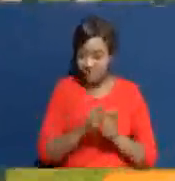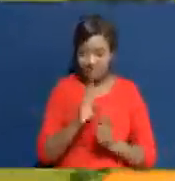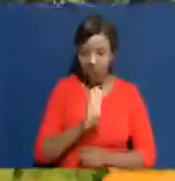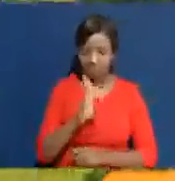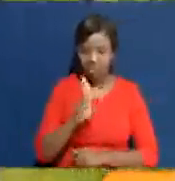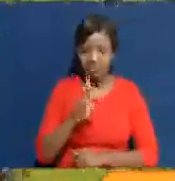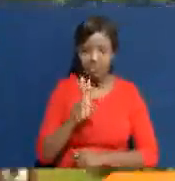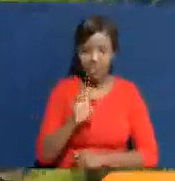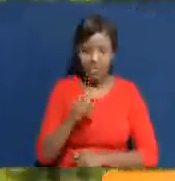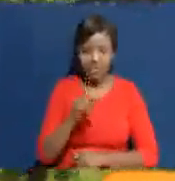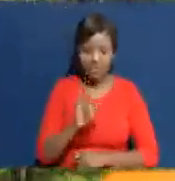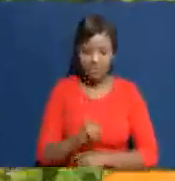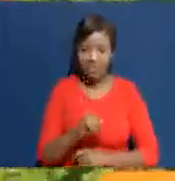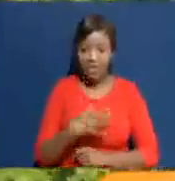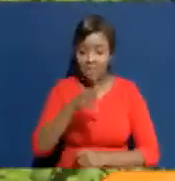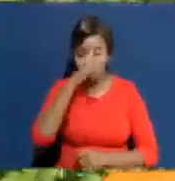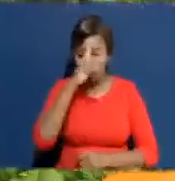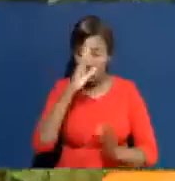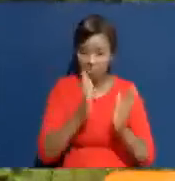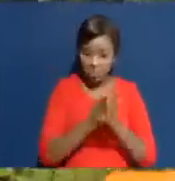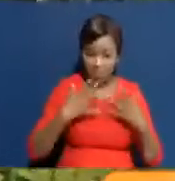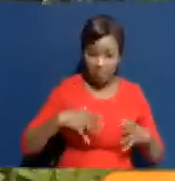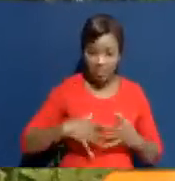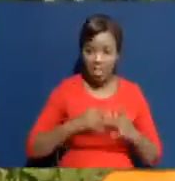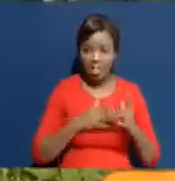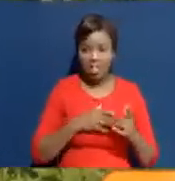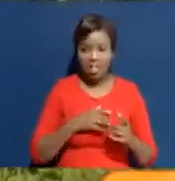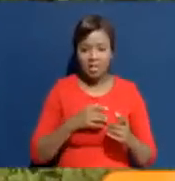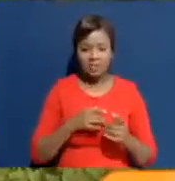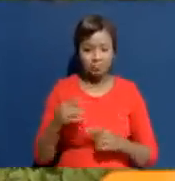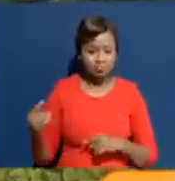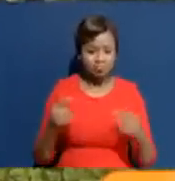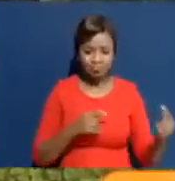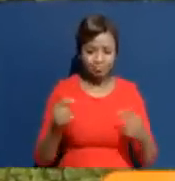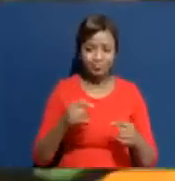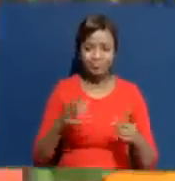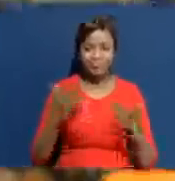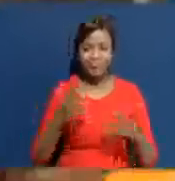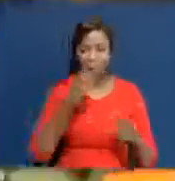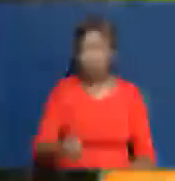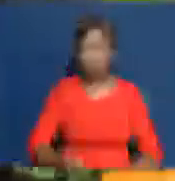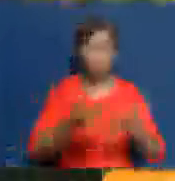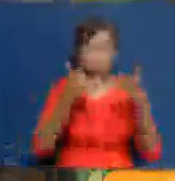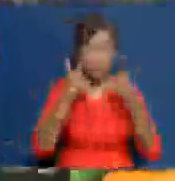residents engaged police officers in running battles. Police forced to lob tear gas to disperse them.